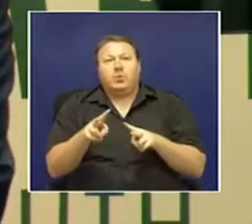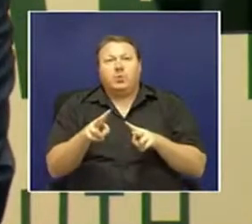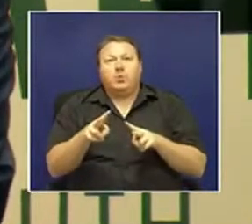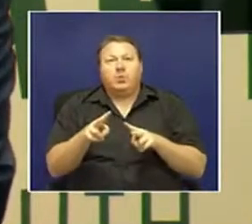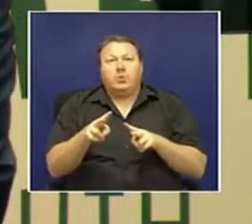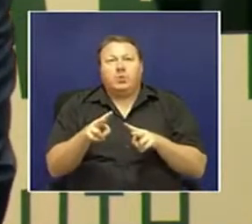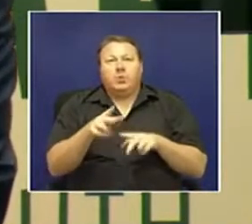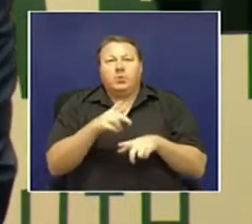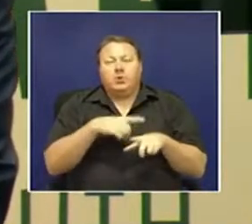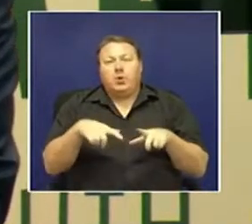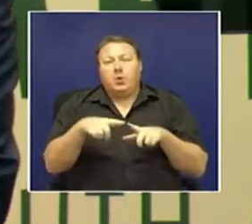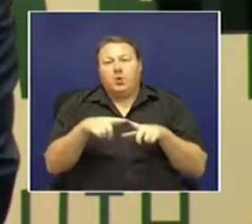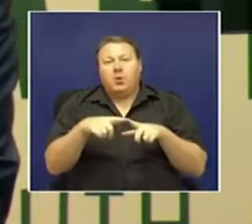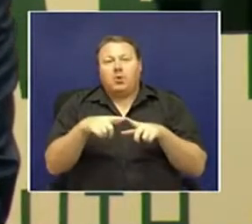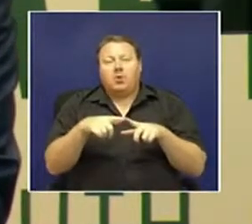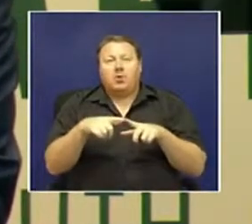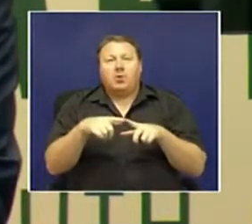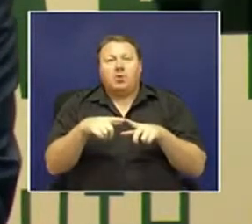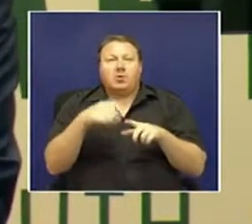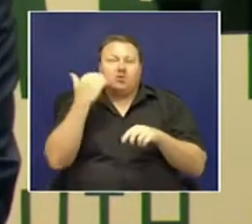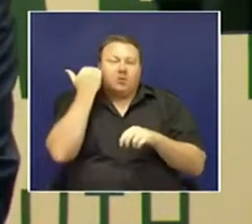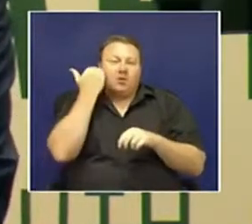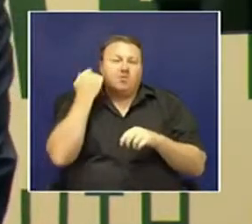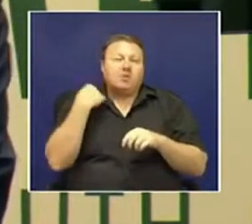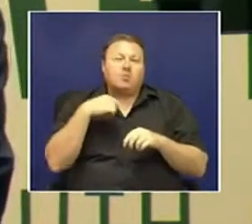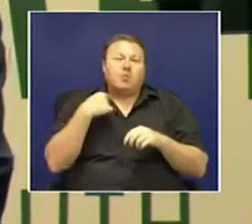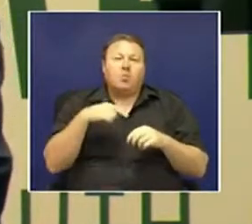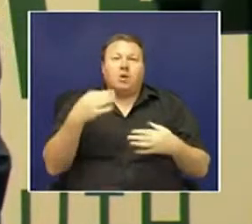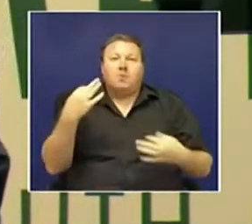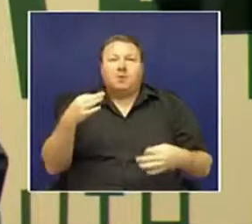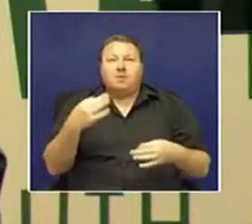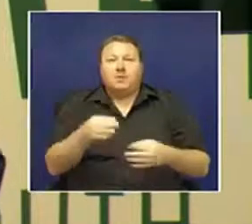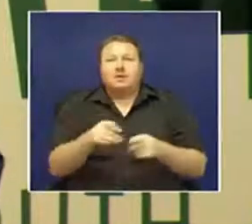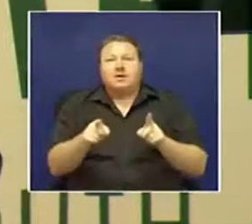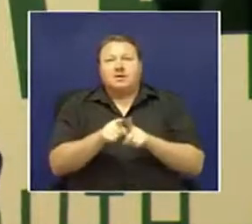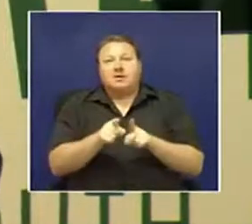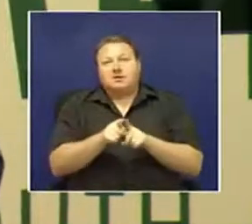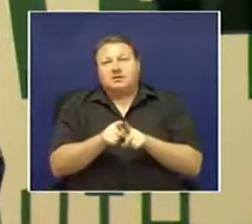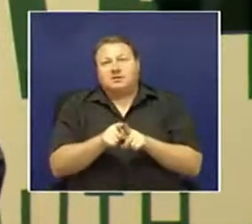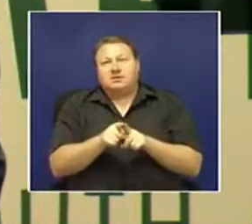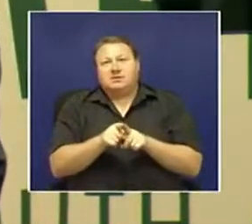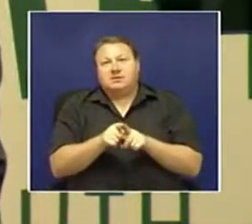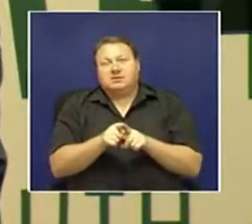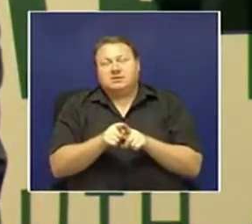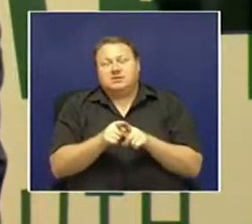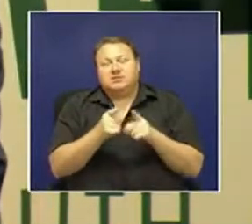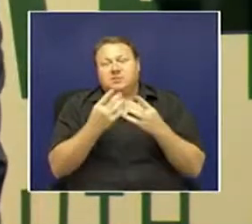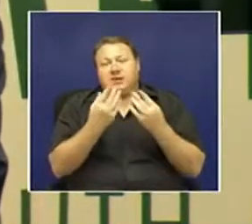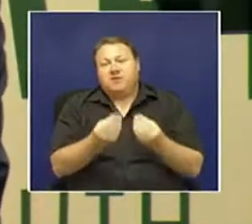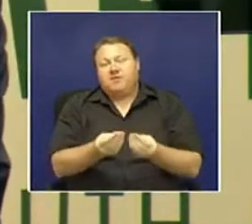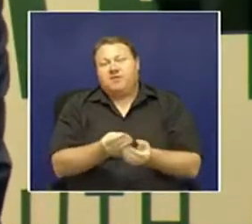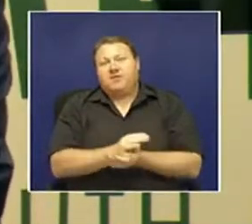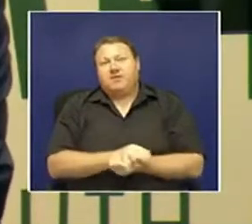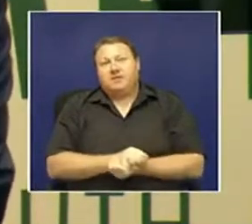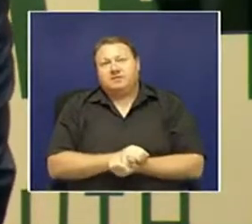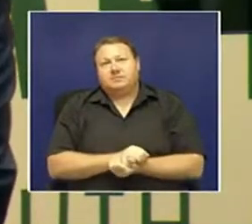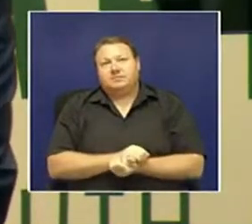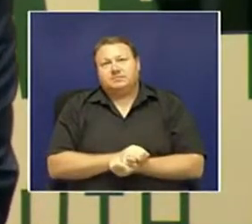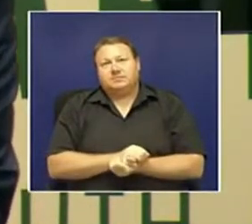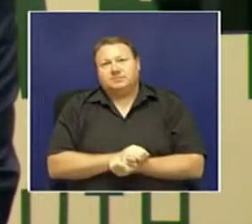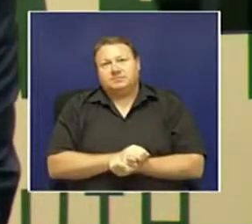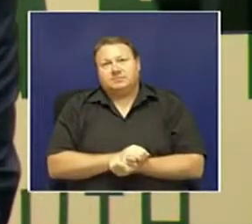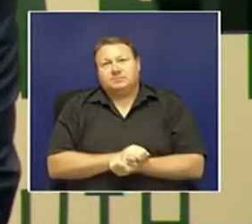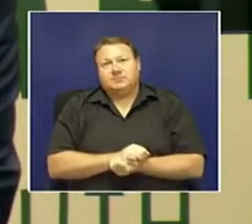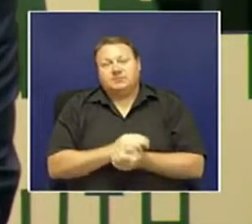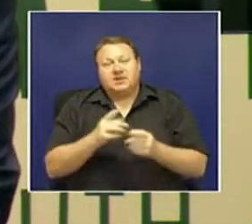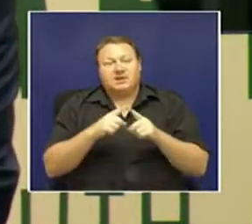framework, together with a comprehensive review of the local government work paper. Together, these reforms